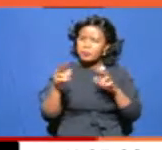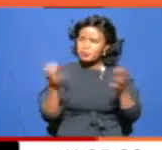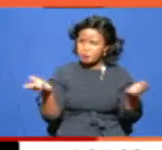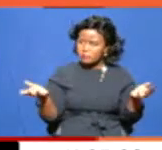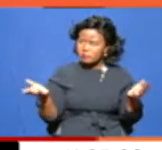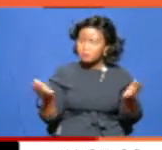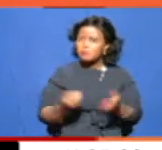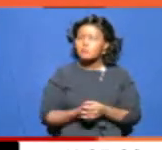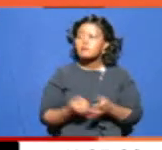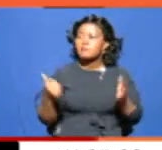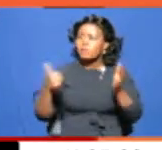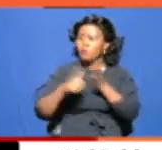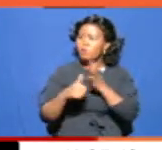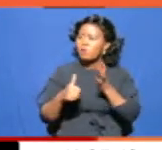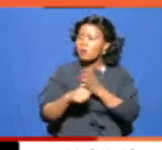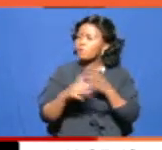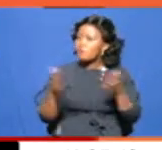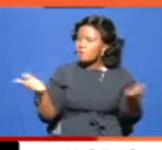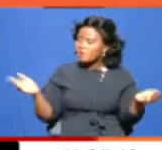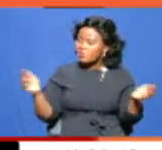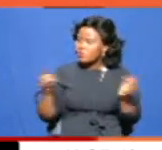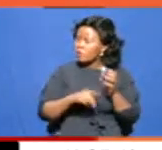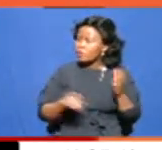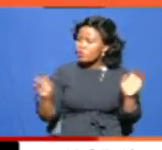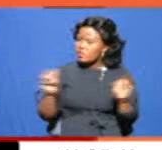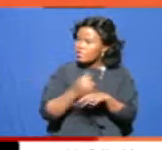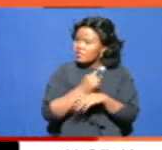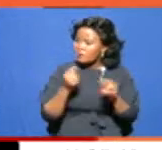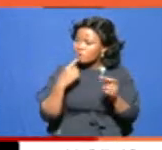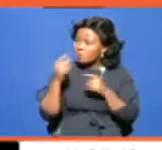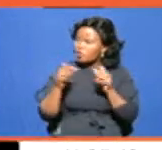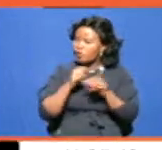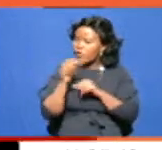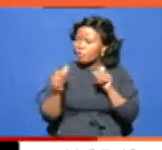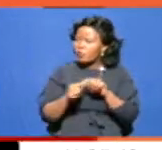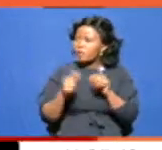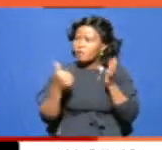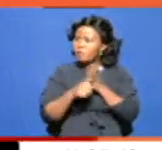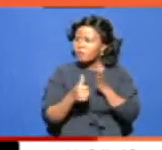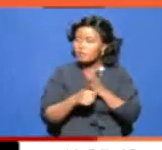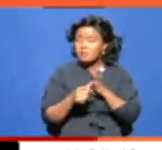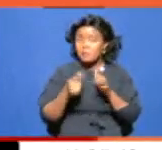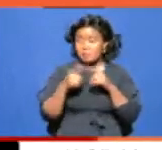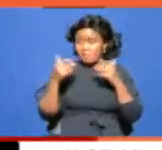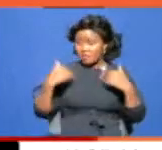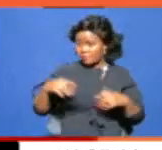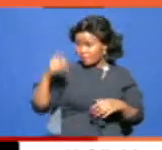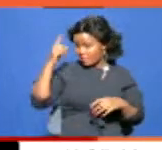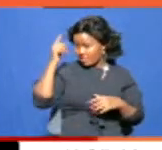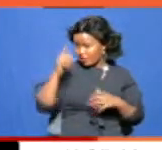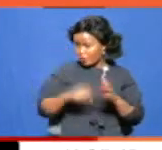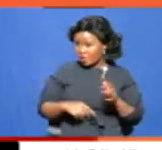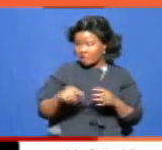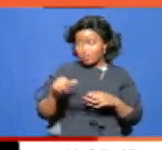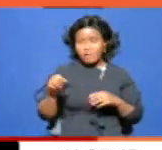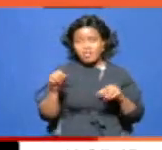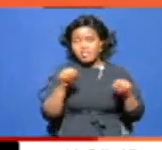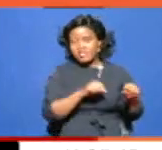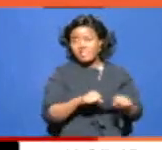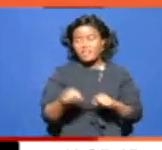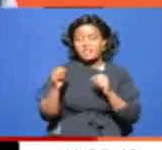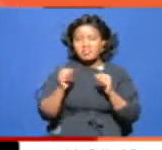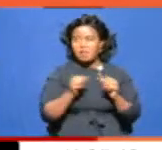the problems are, we can't talk about the problems. Mm-hmm. I think for me, it's about the structure. Greg has talked about most of the